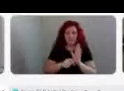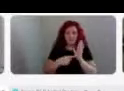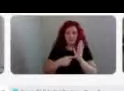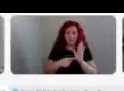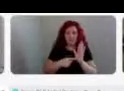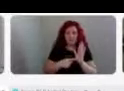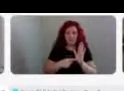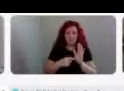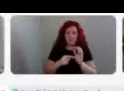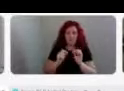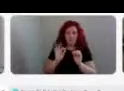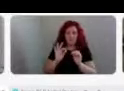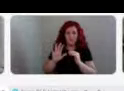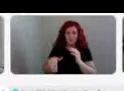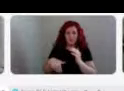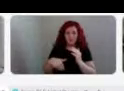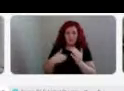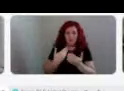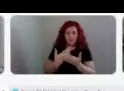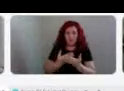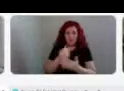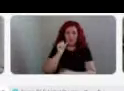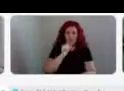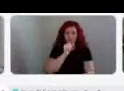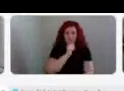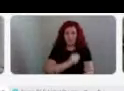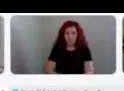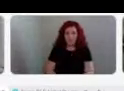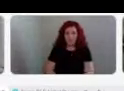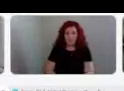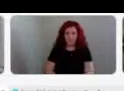of all of arizona thank you